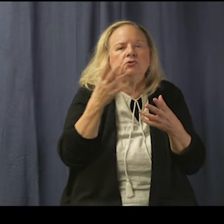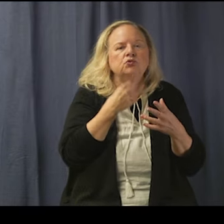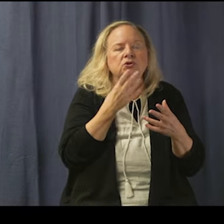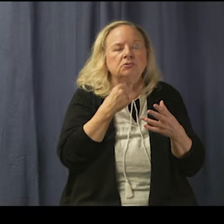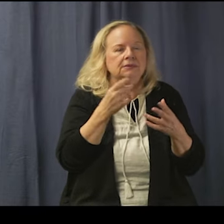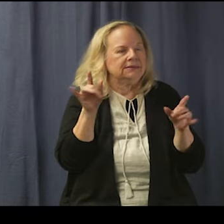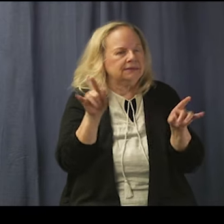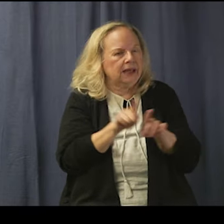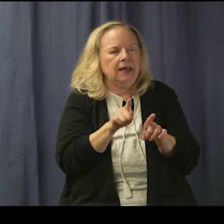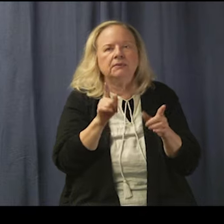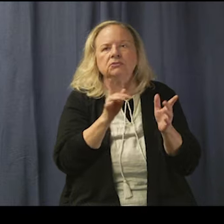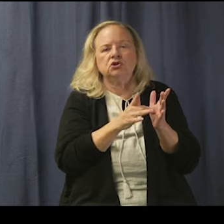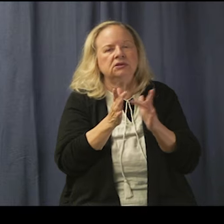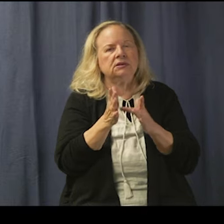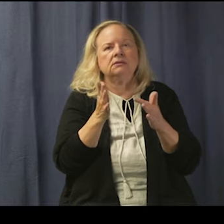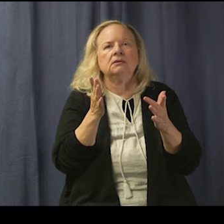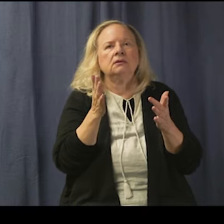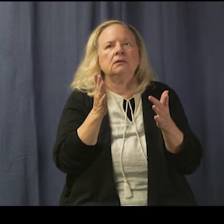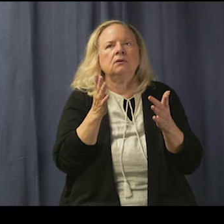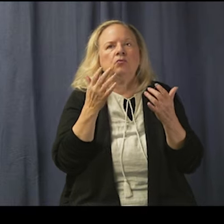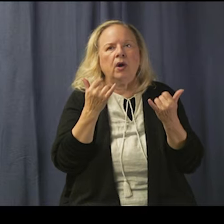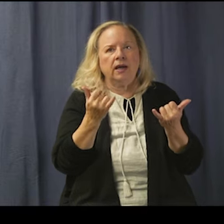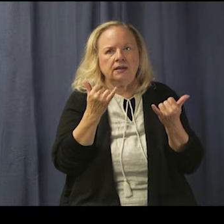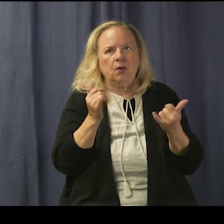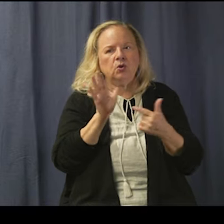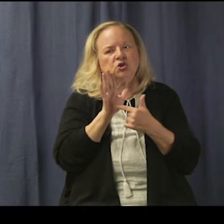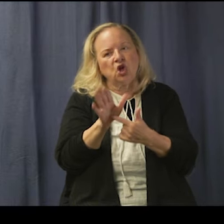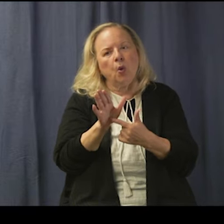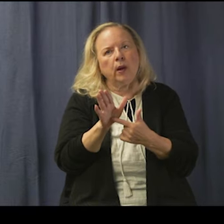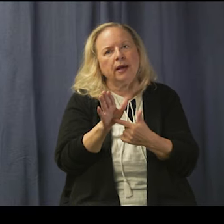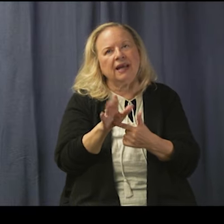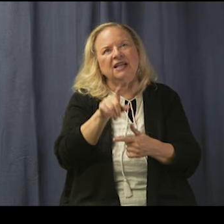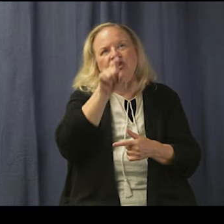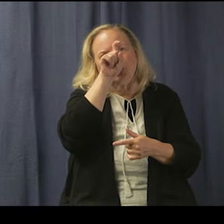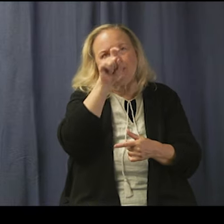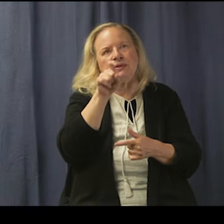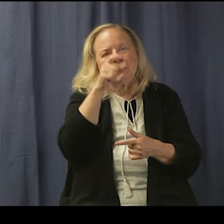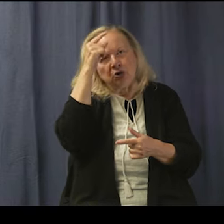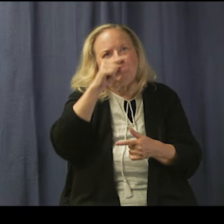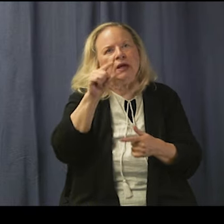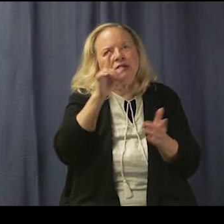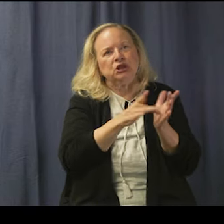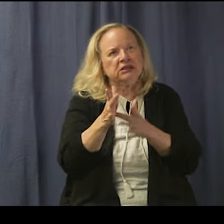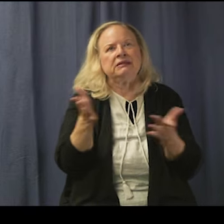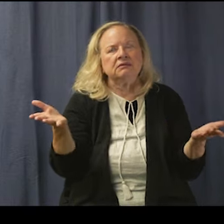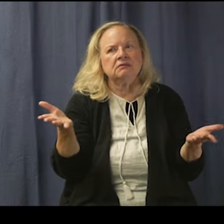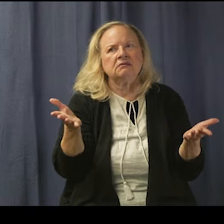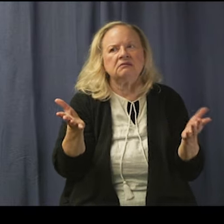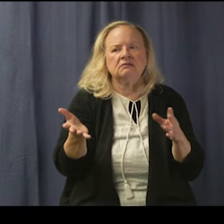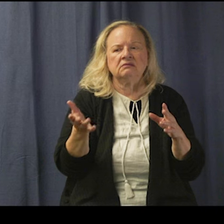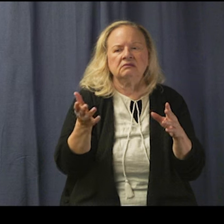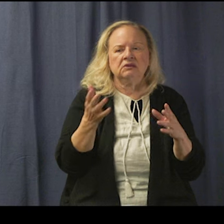Yeshua today? Because we are presenting a Egyptian Greek Jesus.